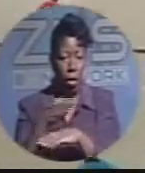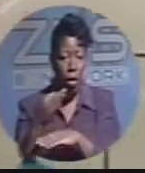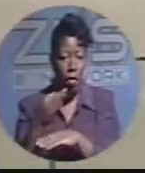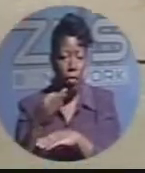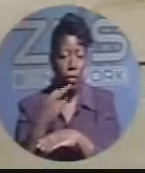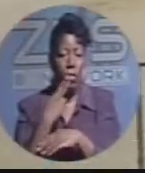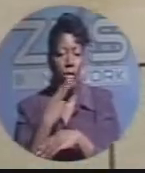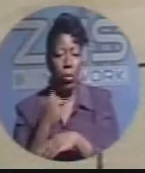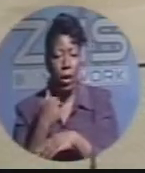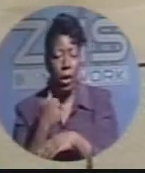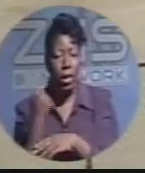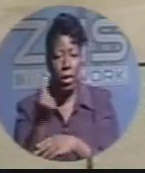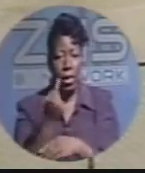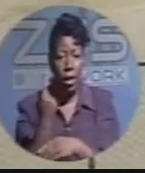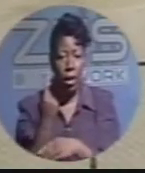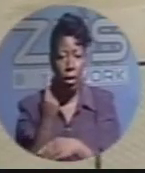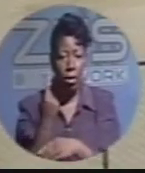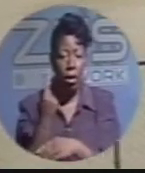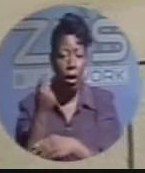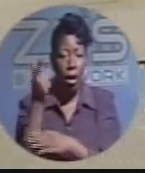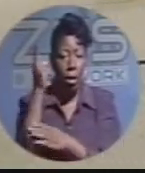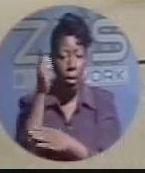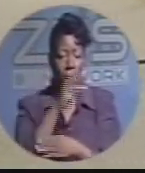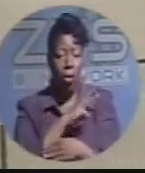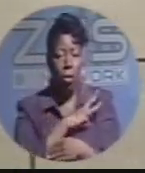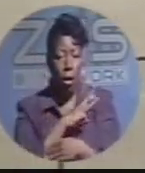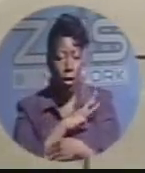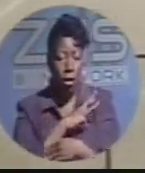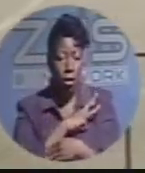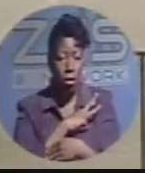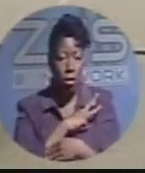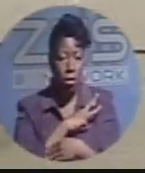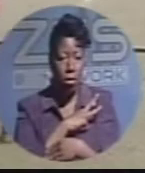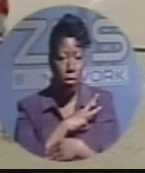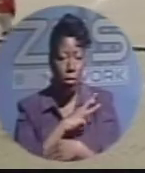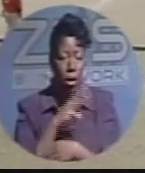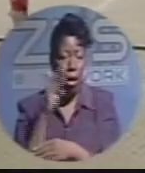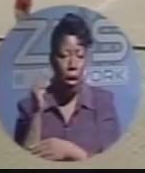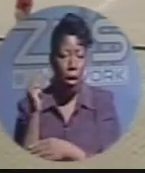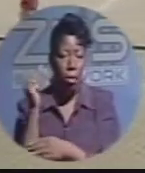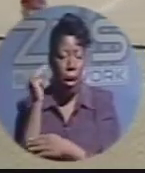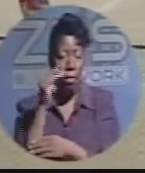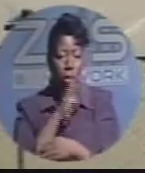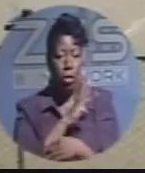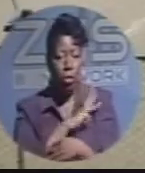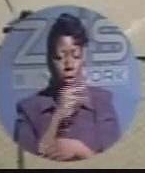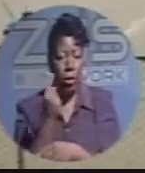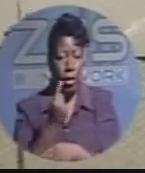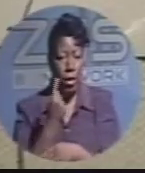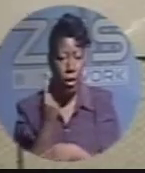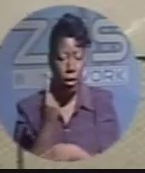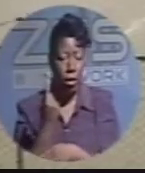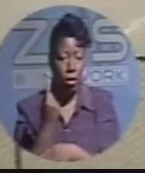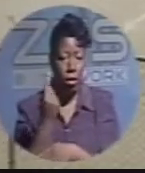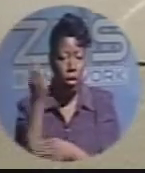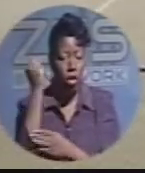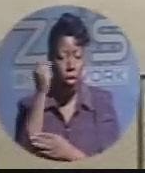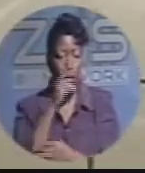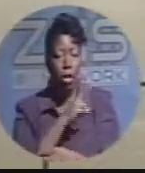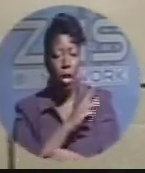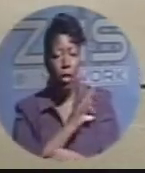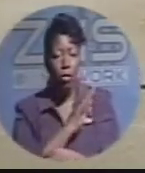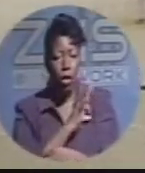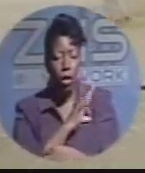Sweeting with a single. Lamar Watkins, fielder's choice. Marvin Tuggywood with a single. Sherman Ferguson